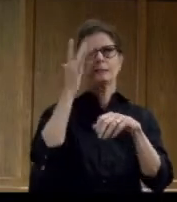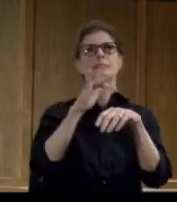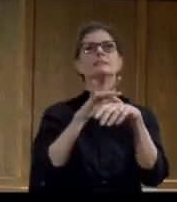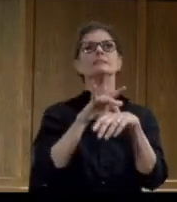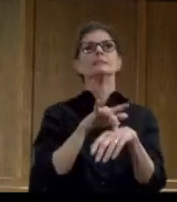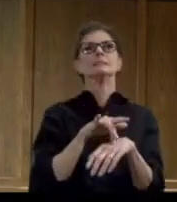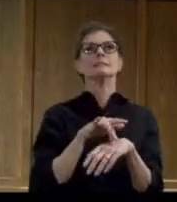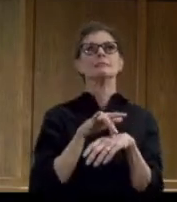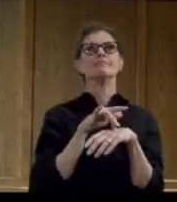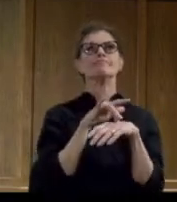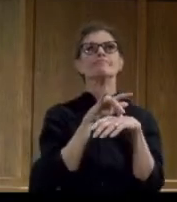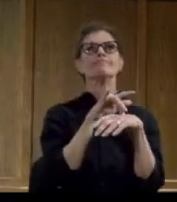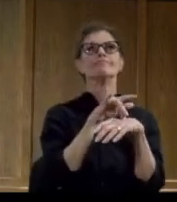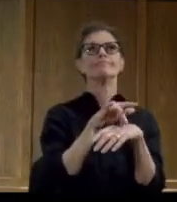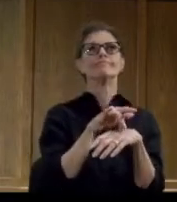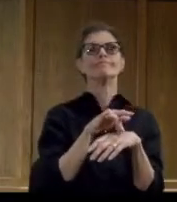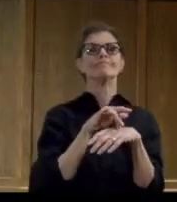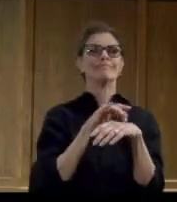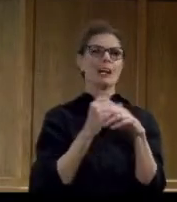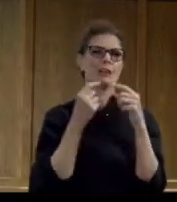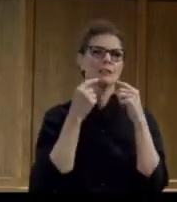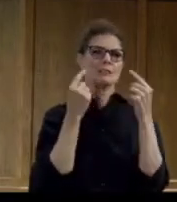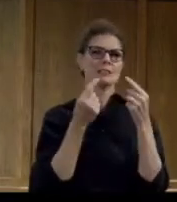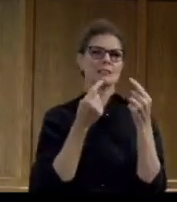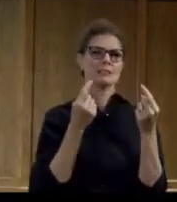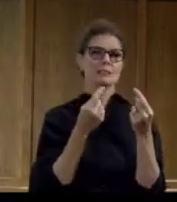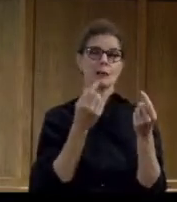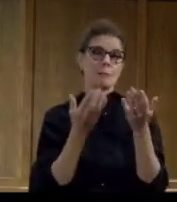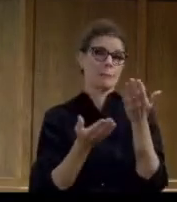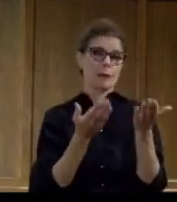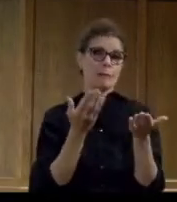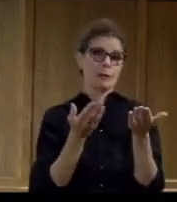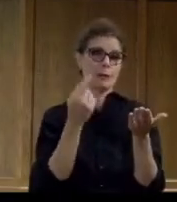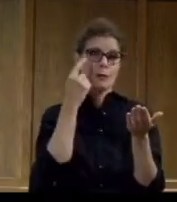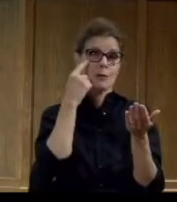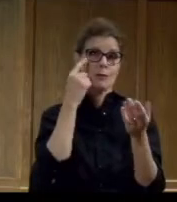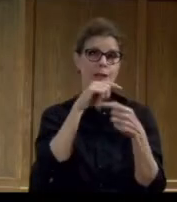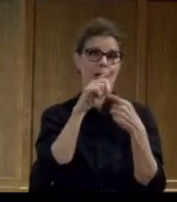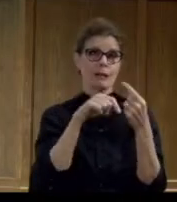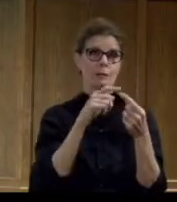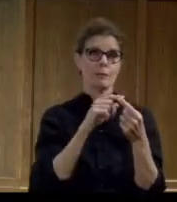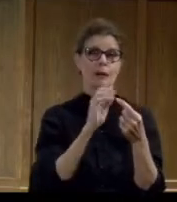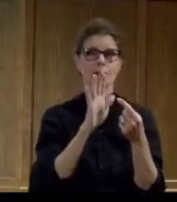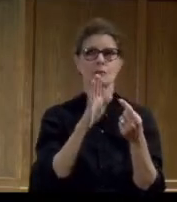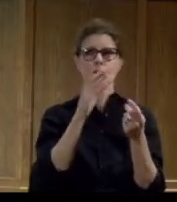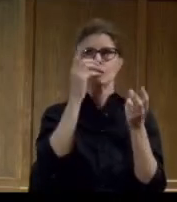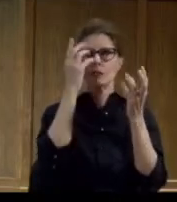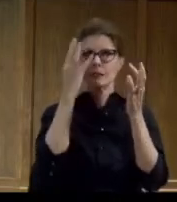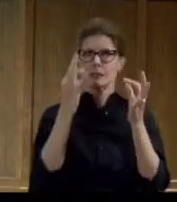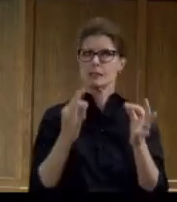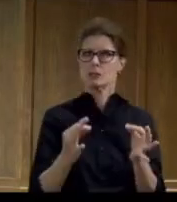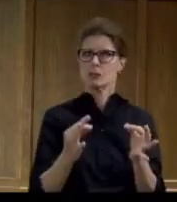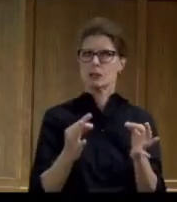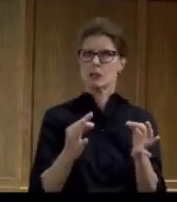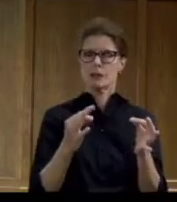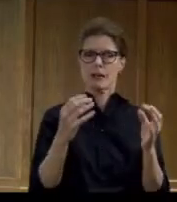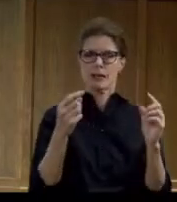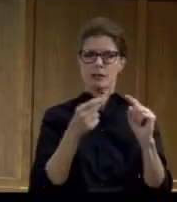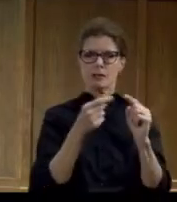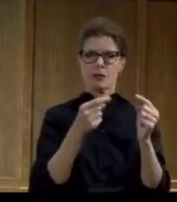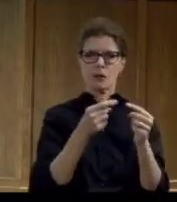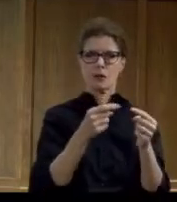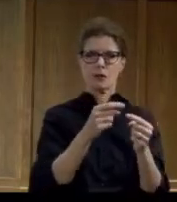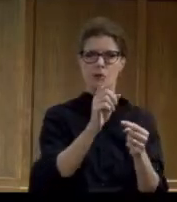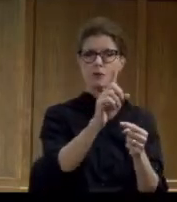sins. Like some of you, not a day goes by and you don't think about that decision that you made that deeply wounded that person